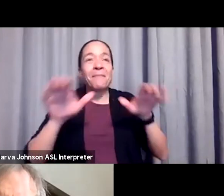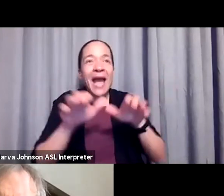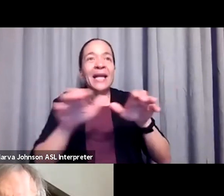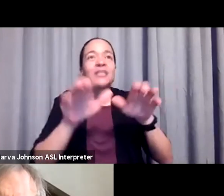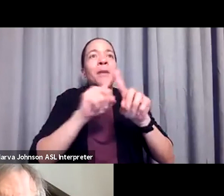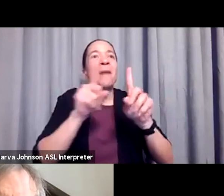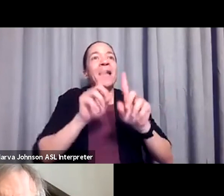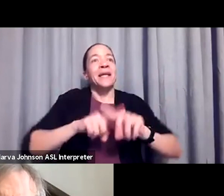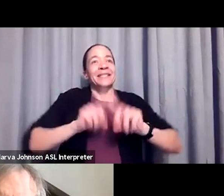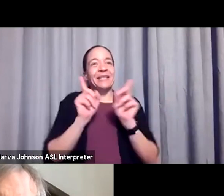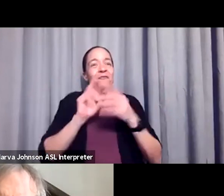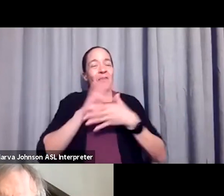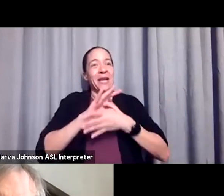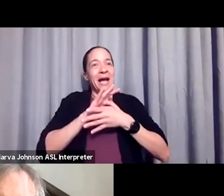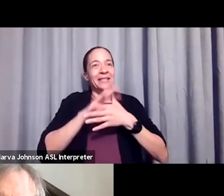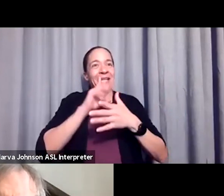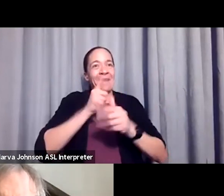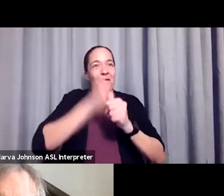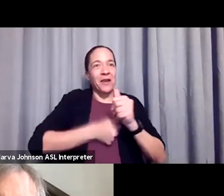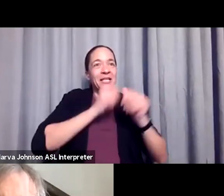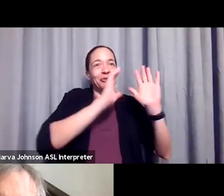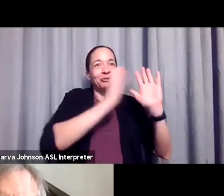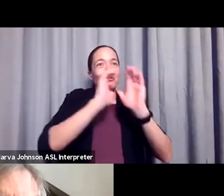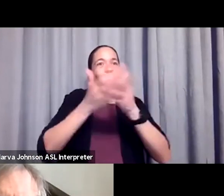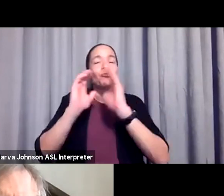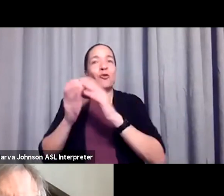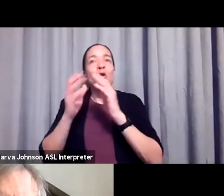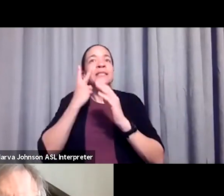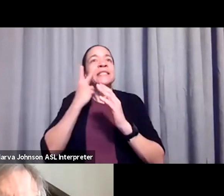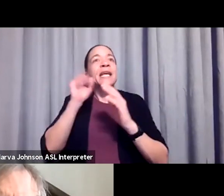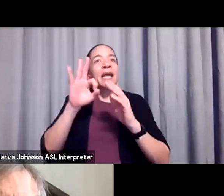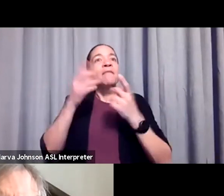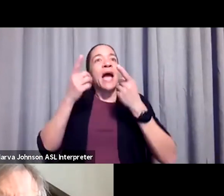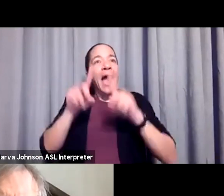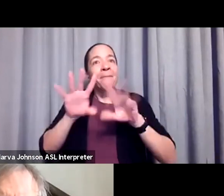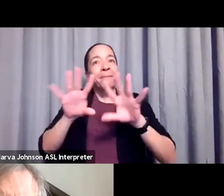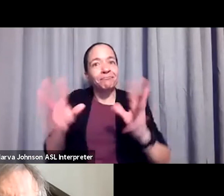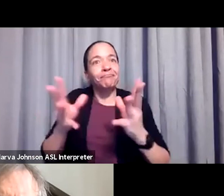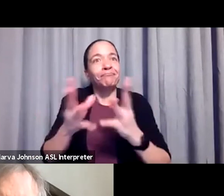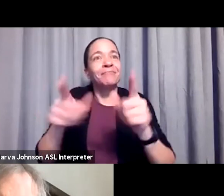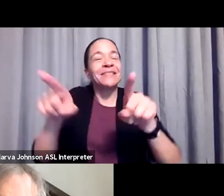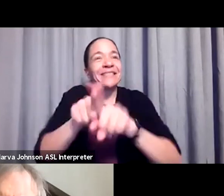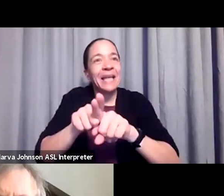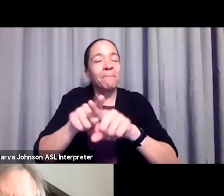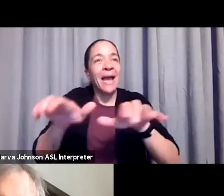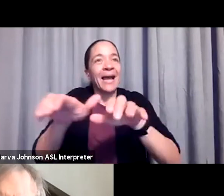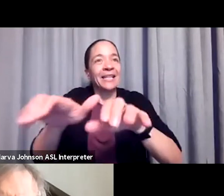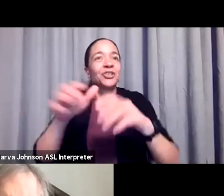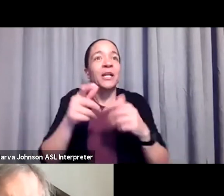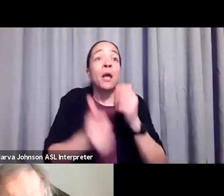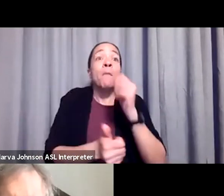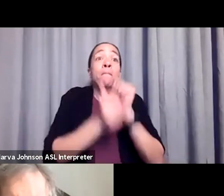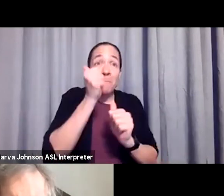persona and put them out there on a regular, consistent basis, and got the most responses around 4 of them. So then they